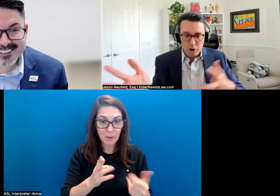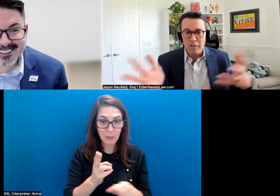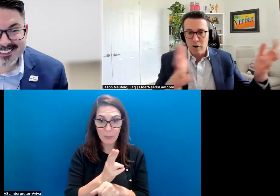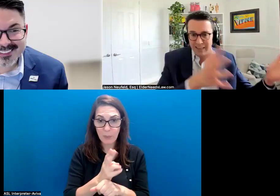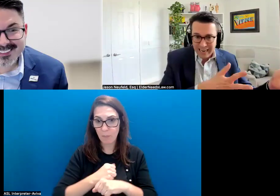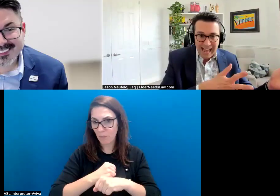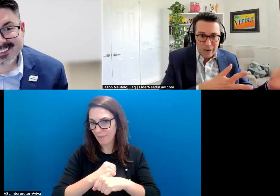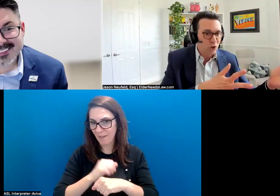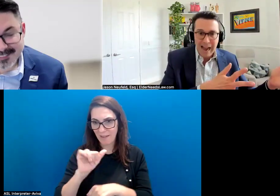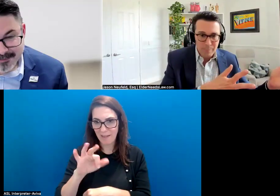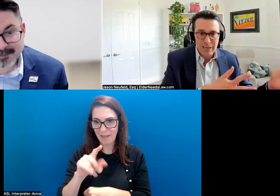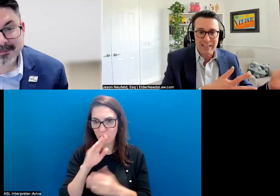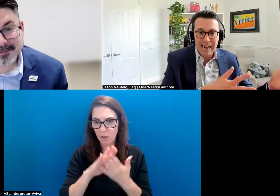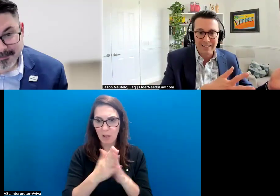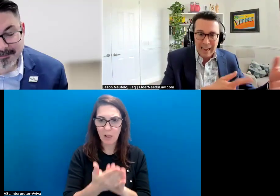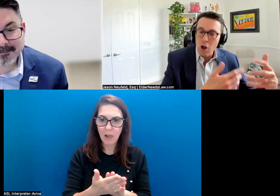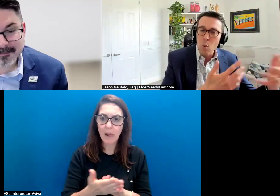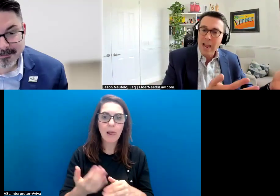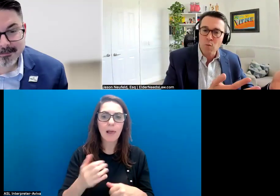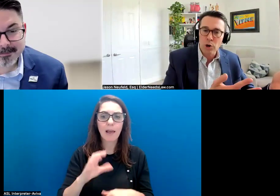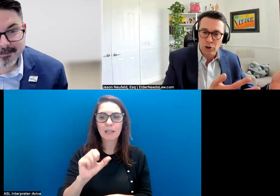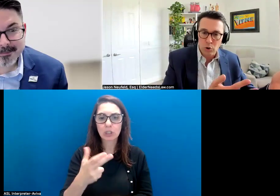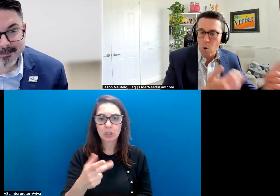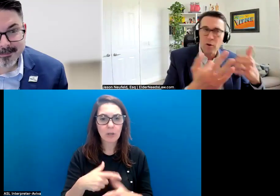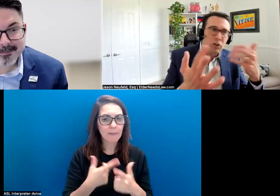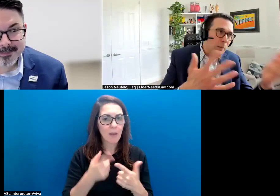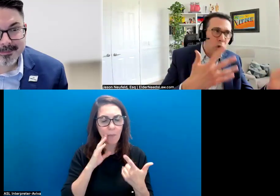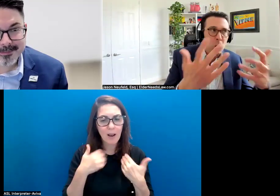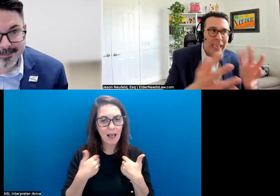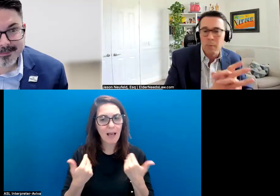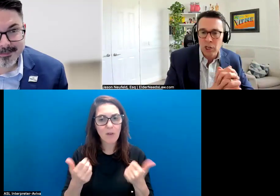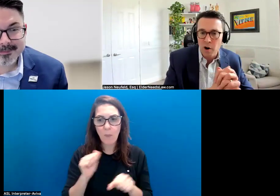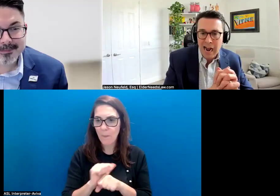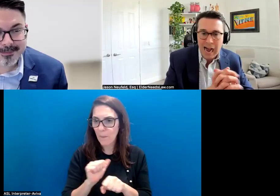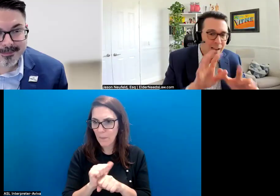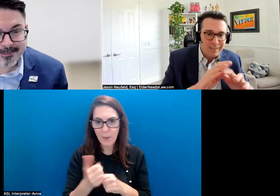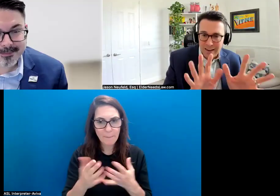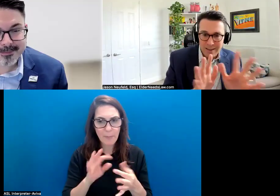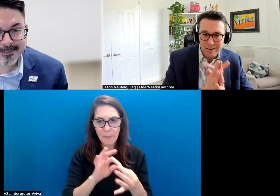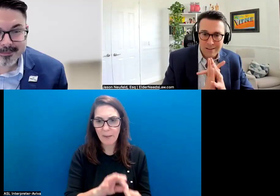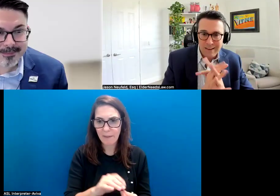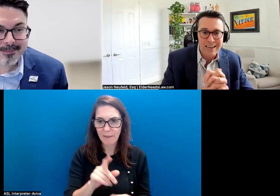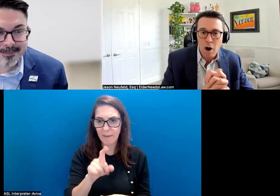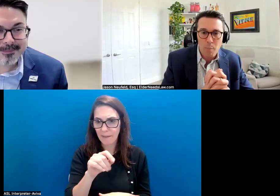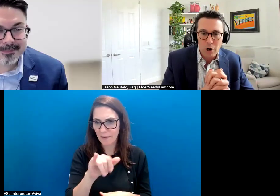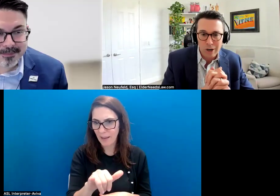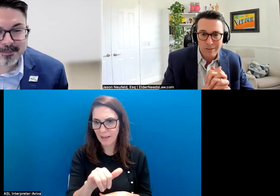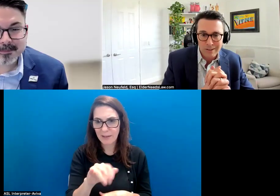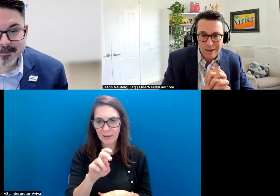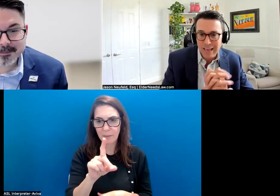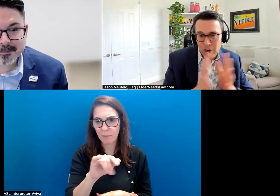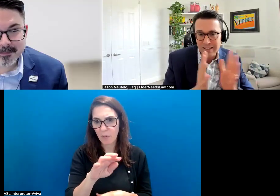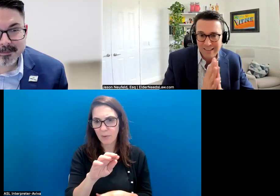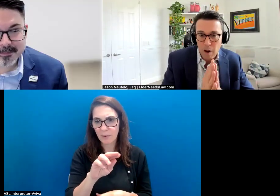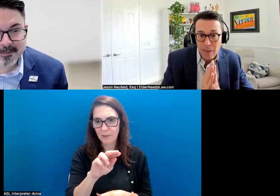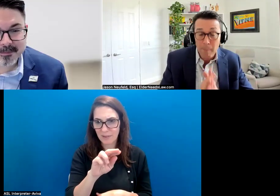asset, you're converting it into cash, which is not a protected asset. We have work to do. Whether it's subject to a ladybird deed or not doesn't help or